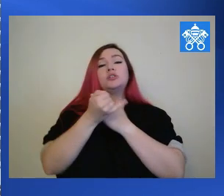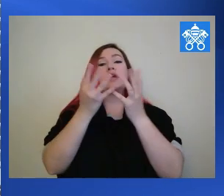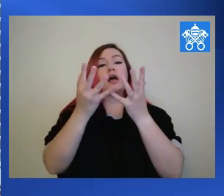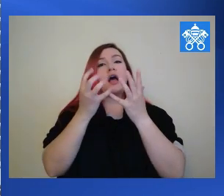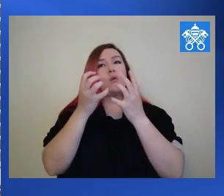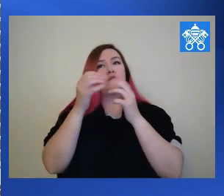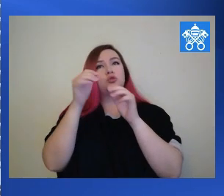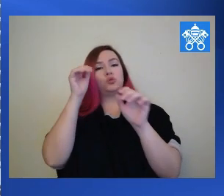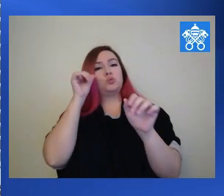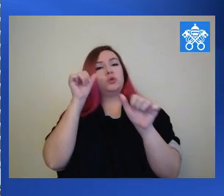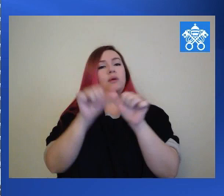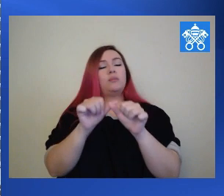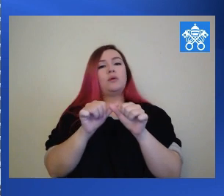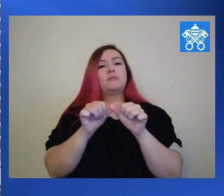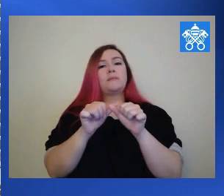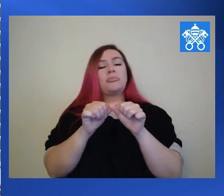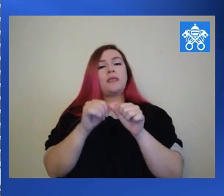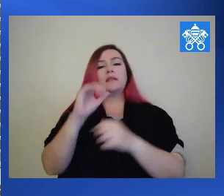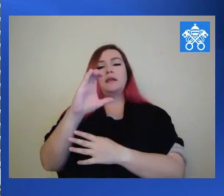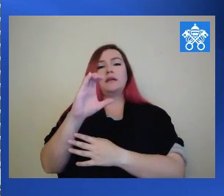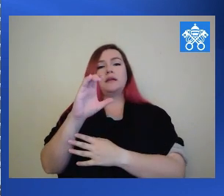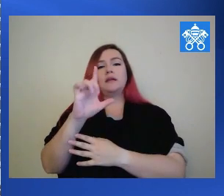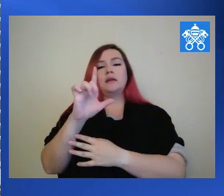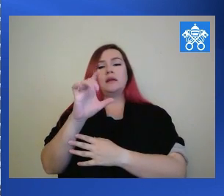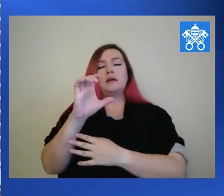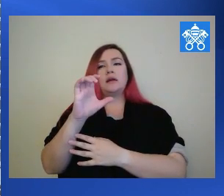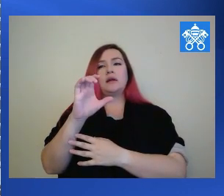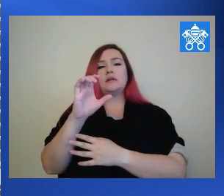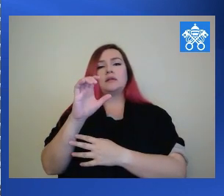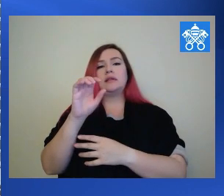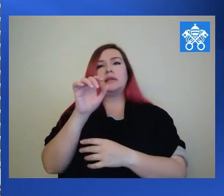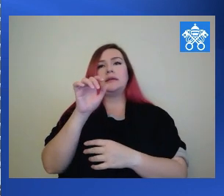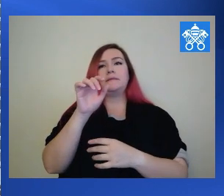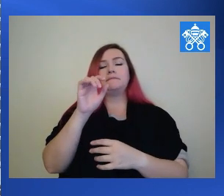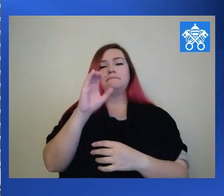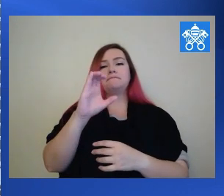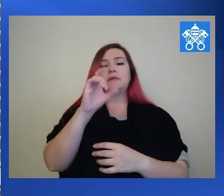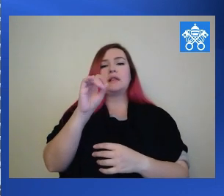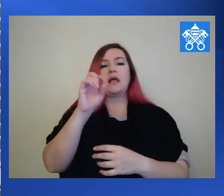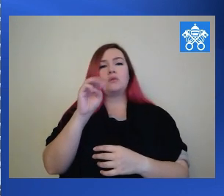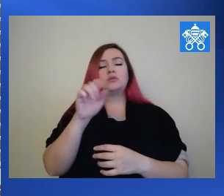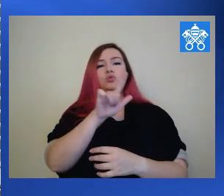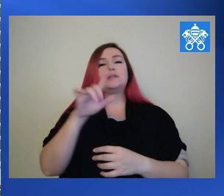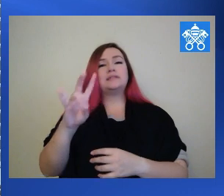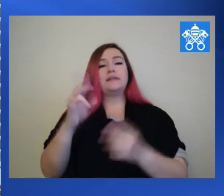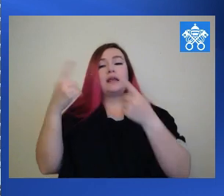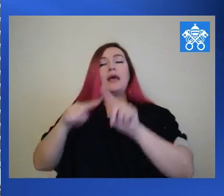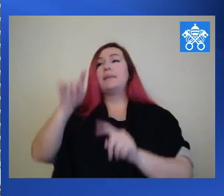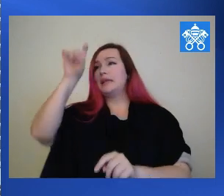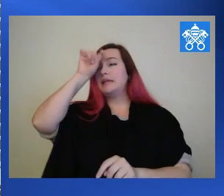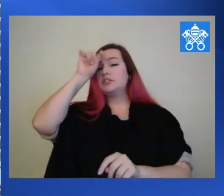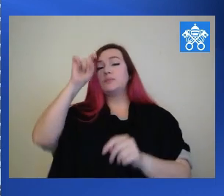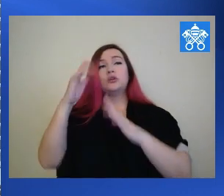the COP27 on climate, which is taking place in Egypt. I hope that they might take